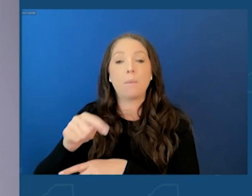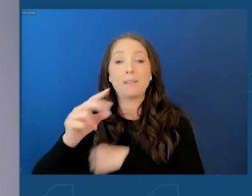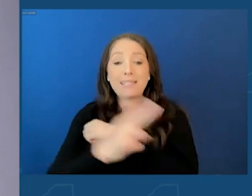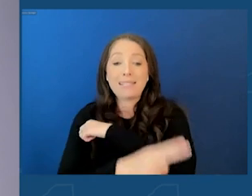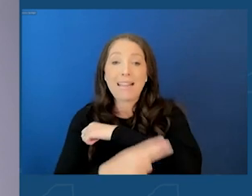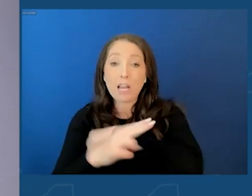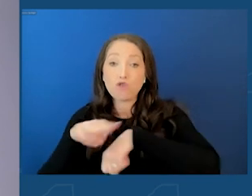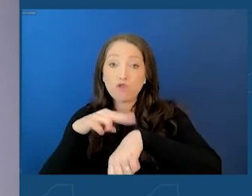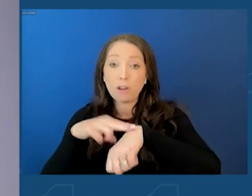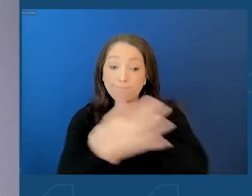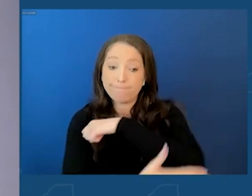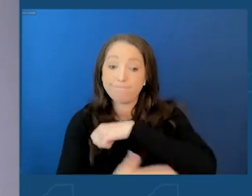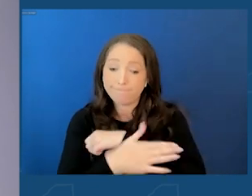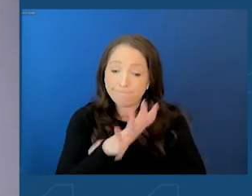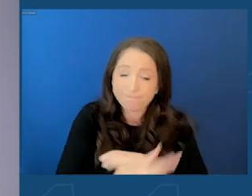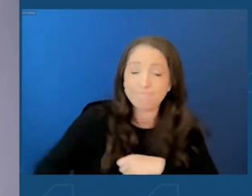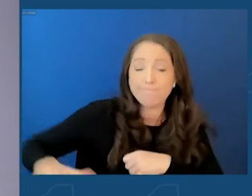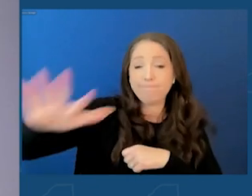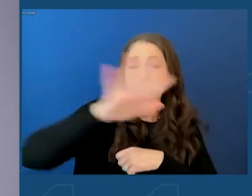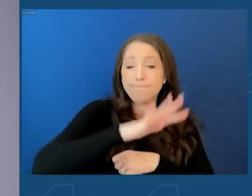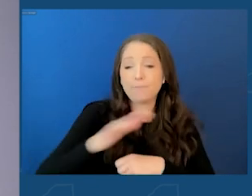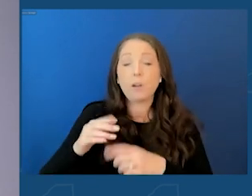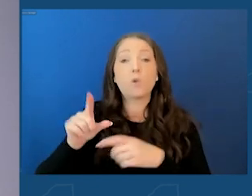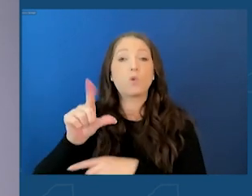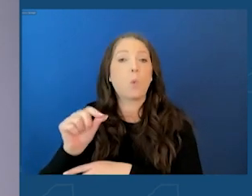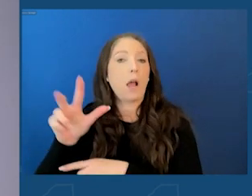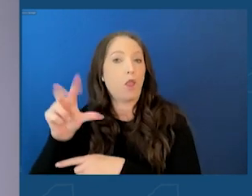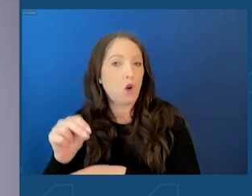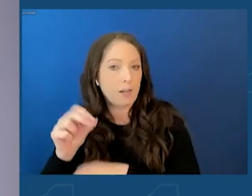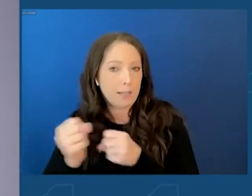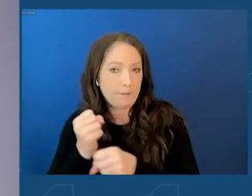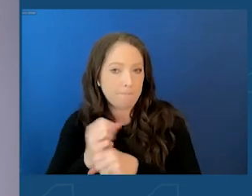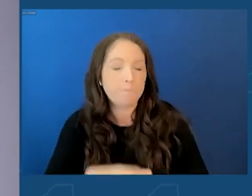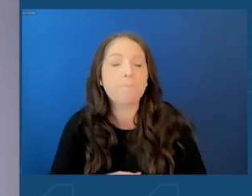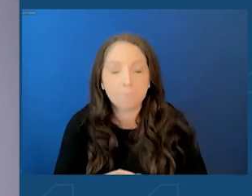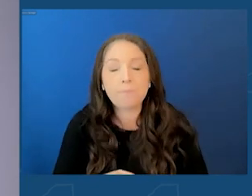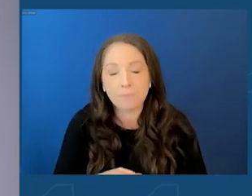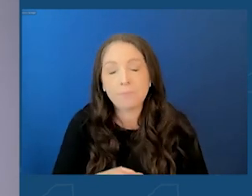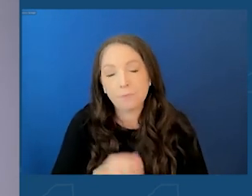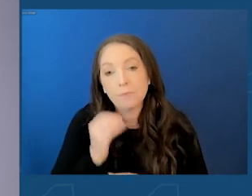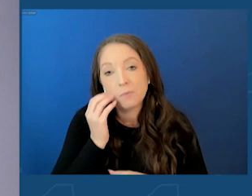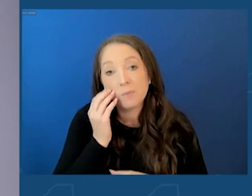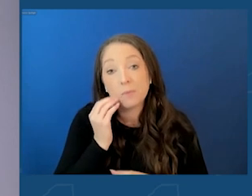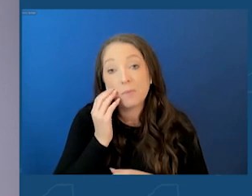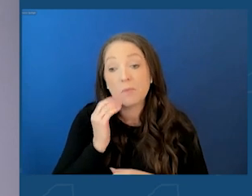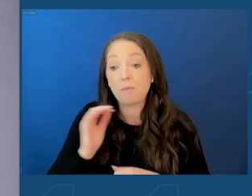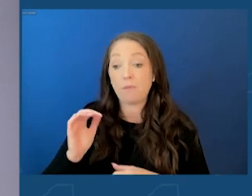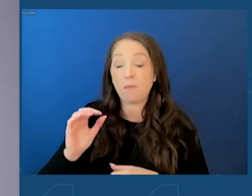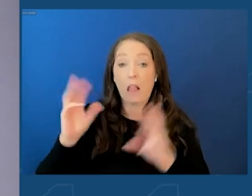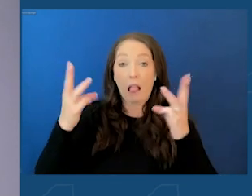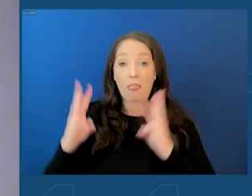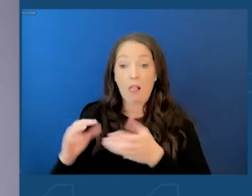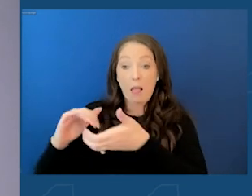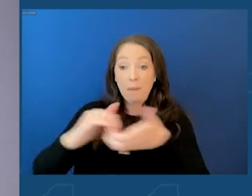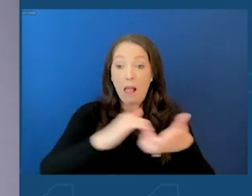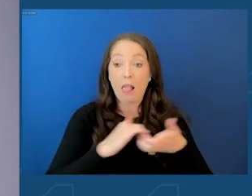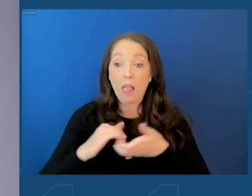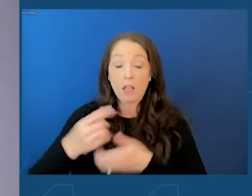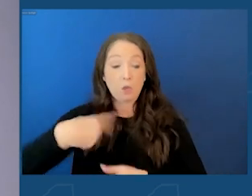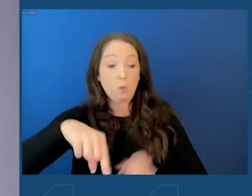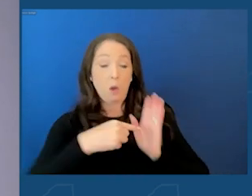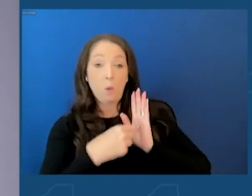2030. We'll do that. And with the combined leadership of the U.S. Climate Alliance, representing, as you know, more than half the